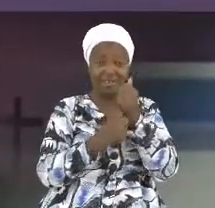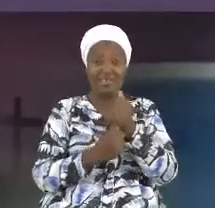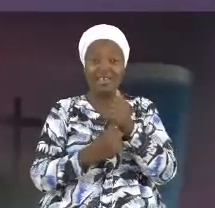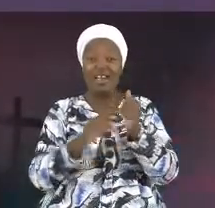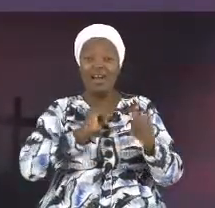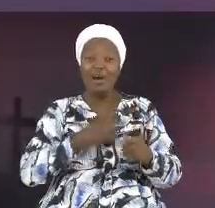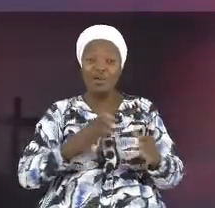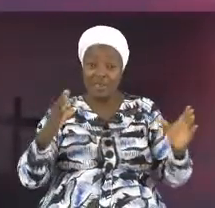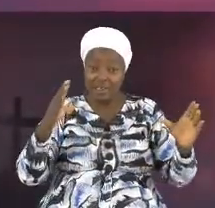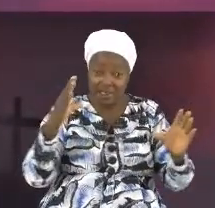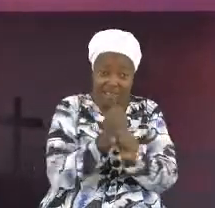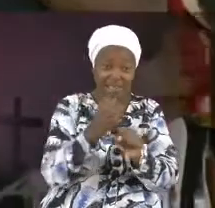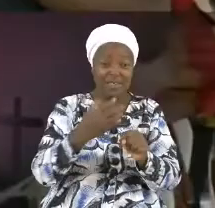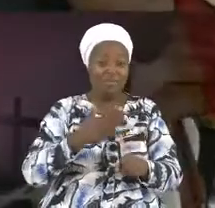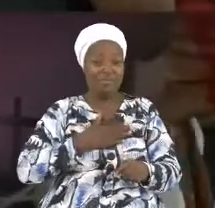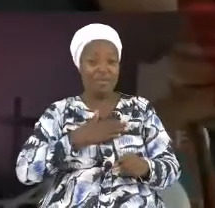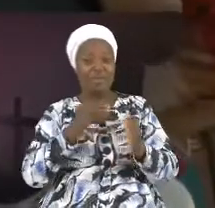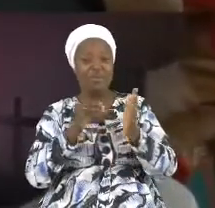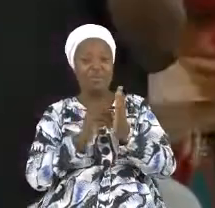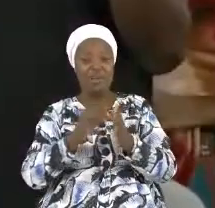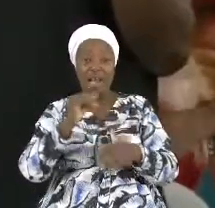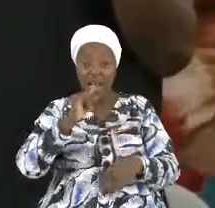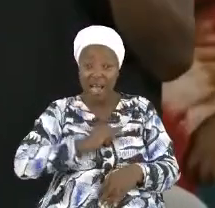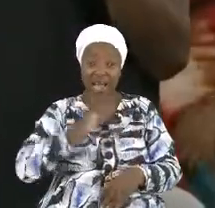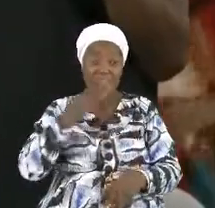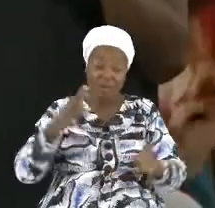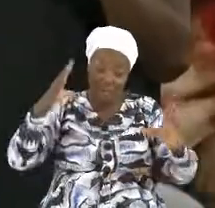I will catch.